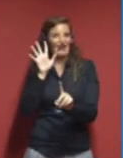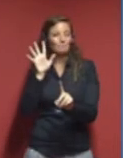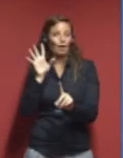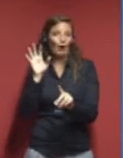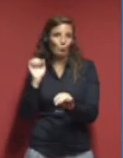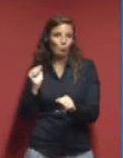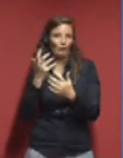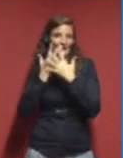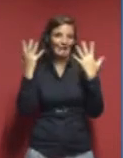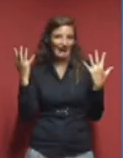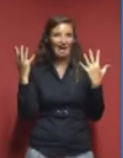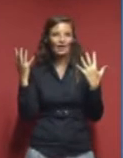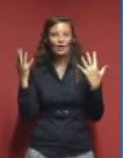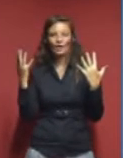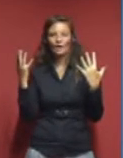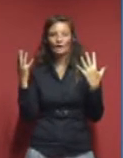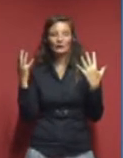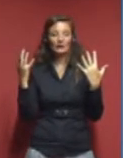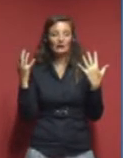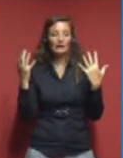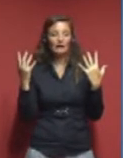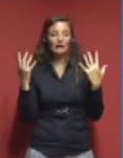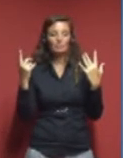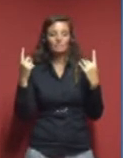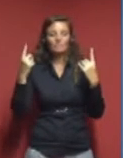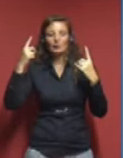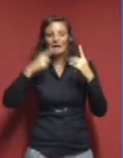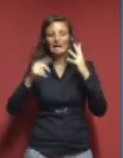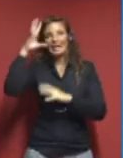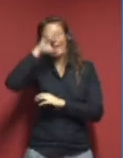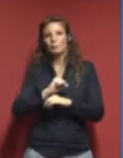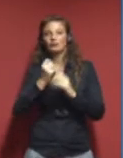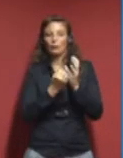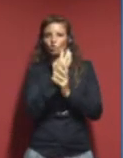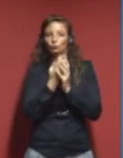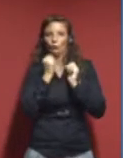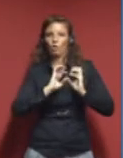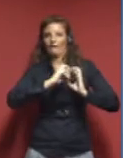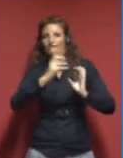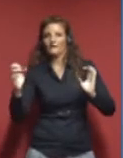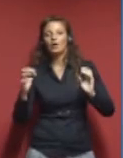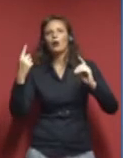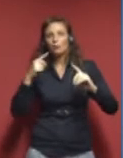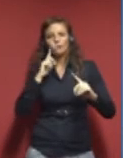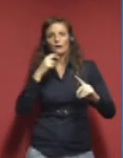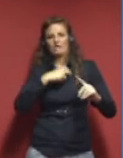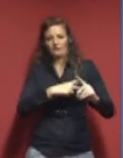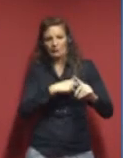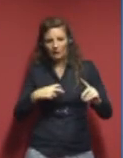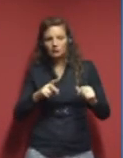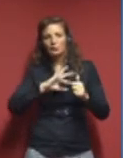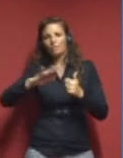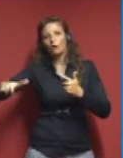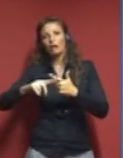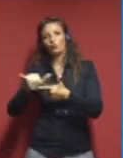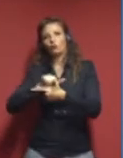along the y-axis. This is Hyperwork in Switzerland, ITP in New York,